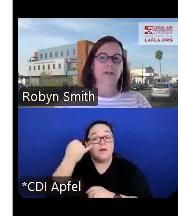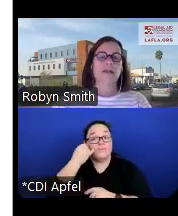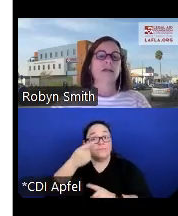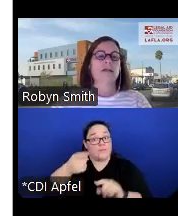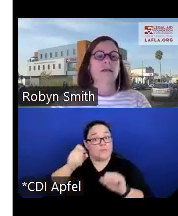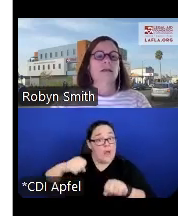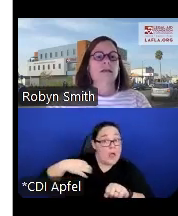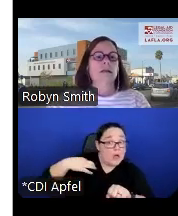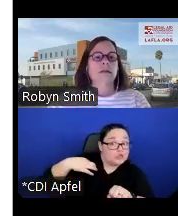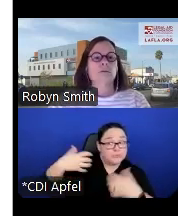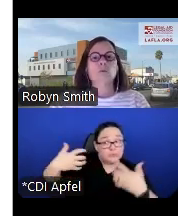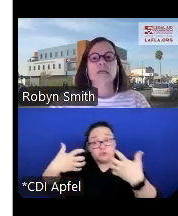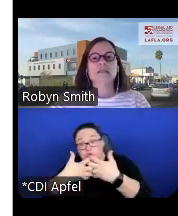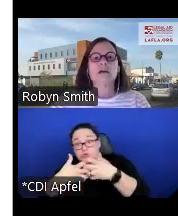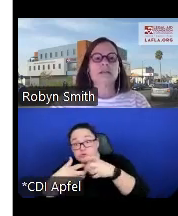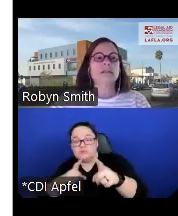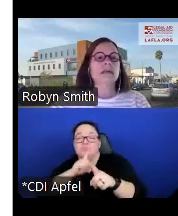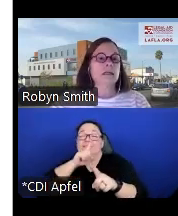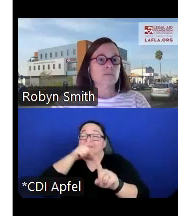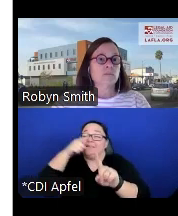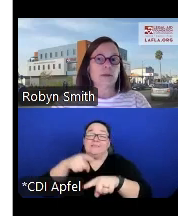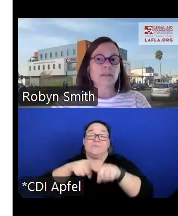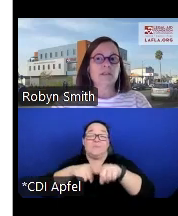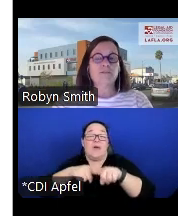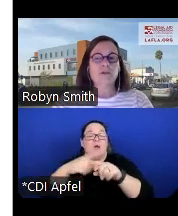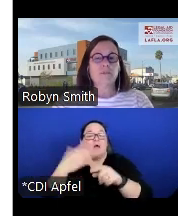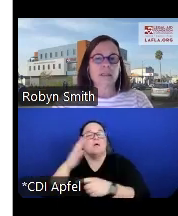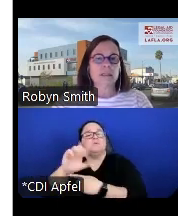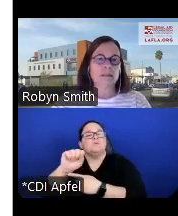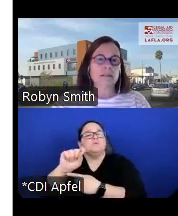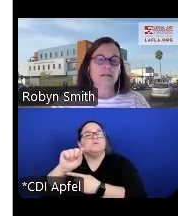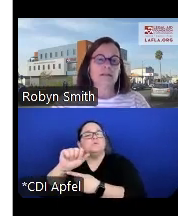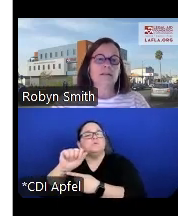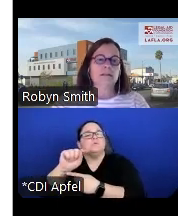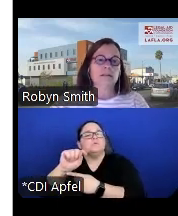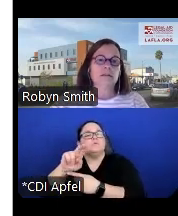have. One is called an unemployment deferment.